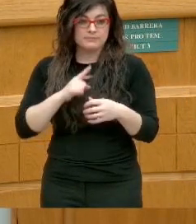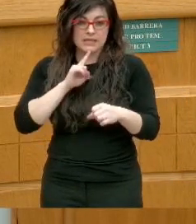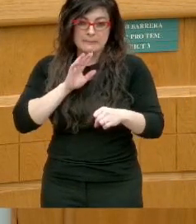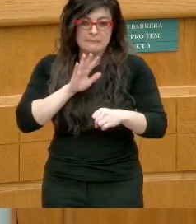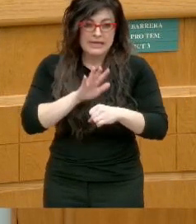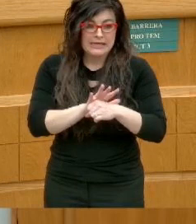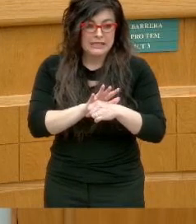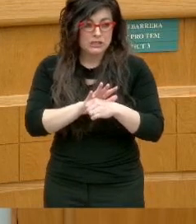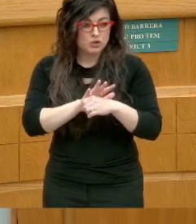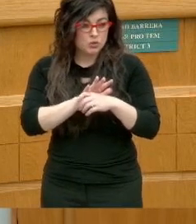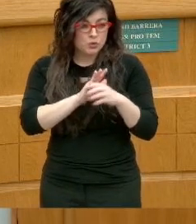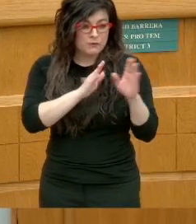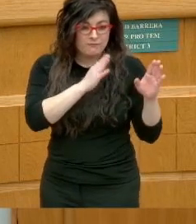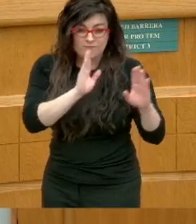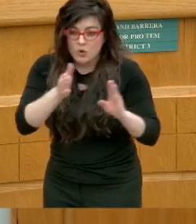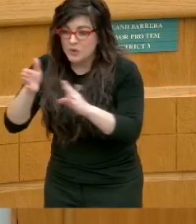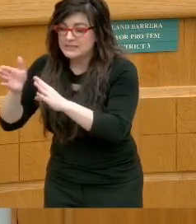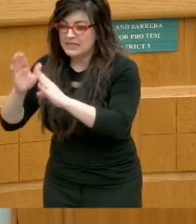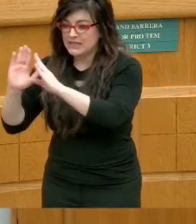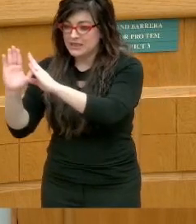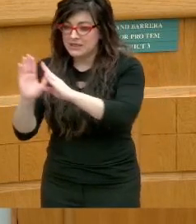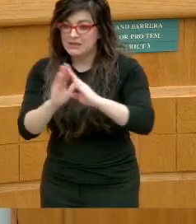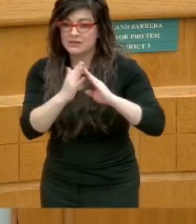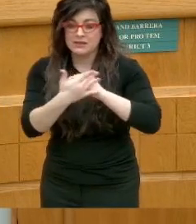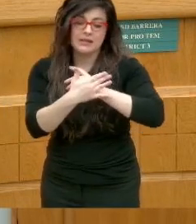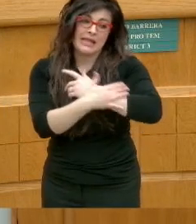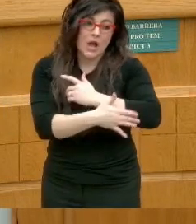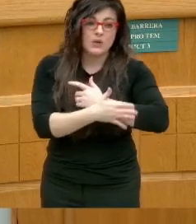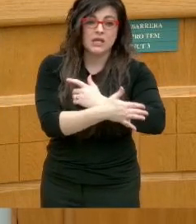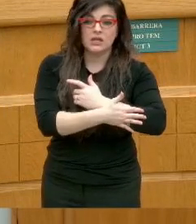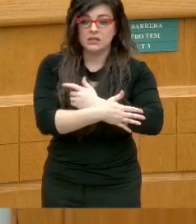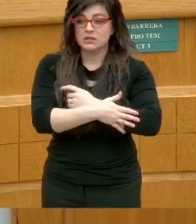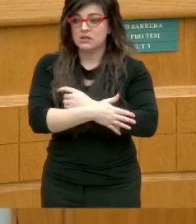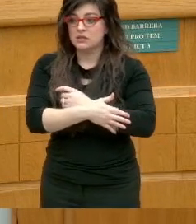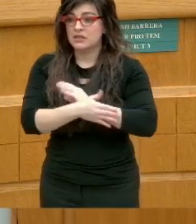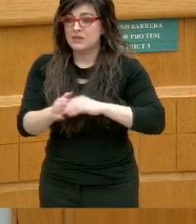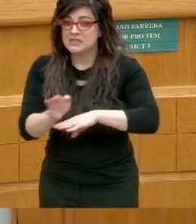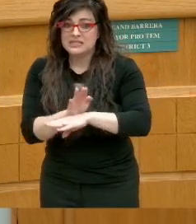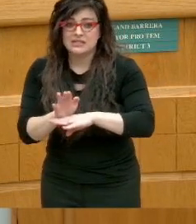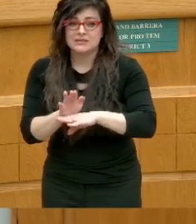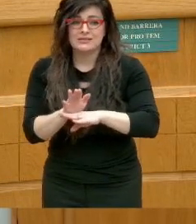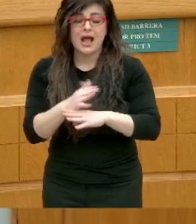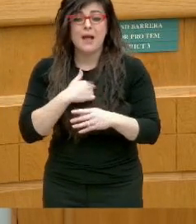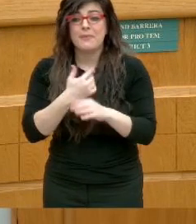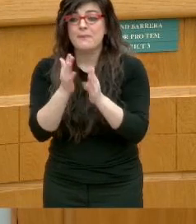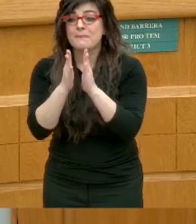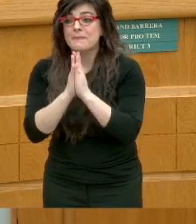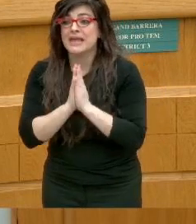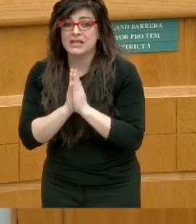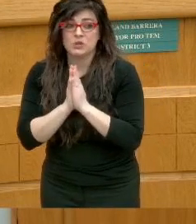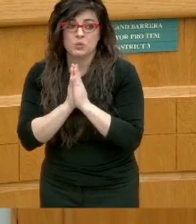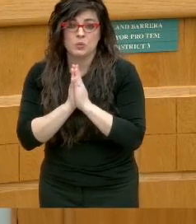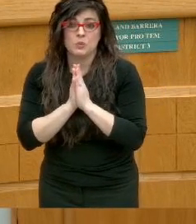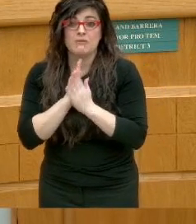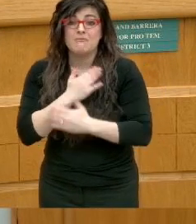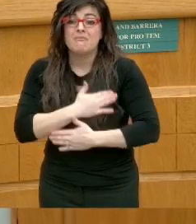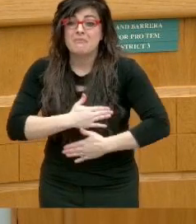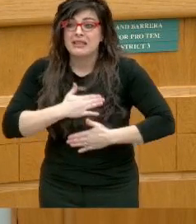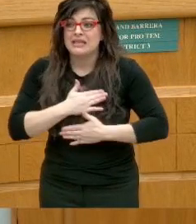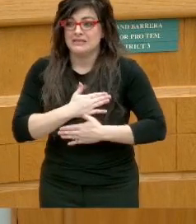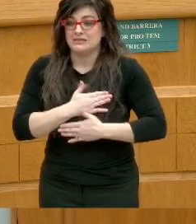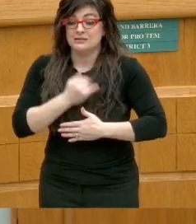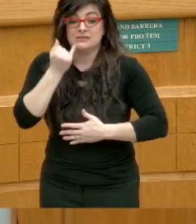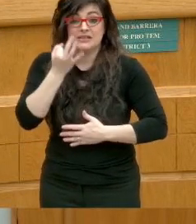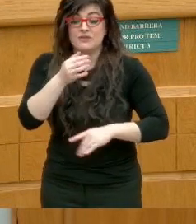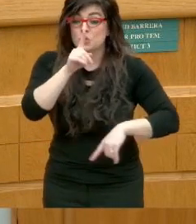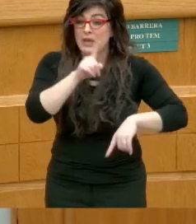emergency operations and the management, to please wear these masks when you cannot social distance and when you are